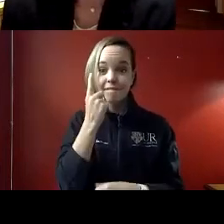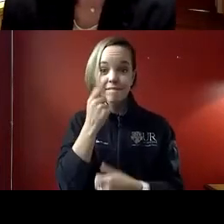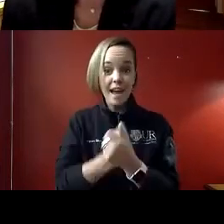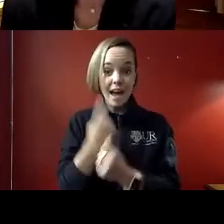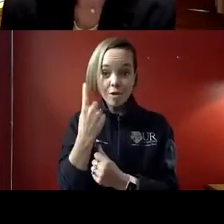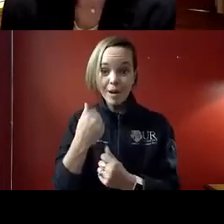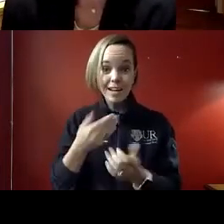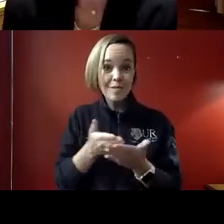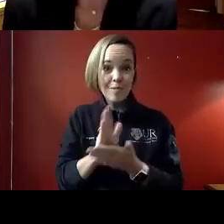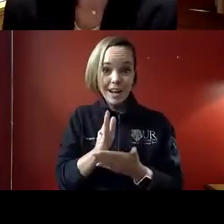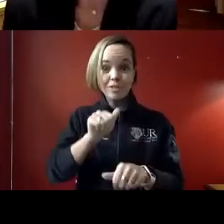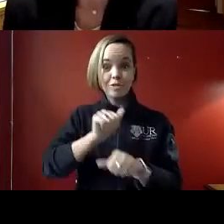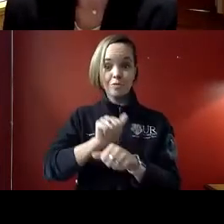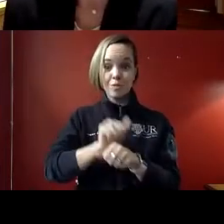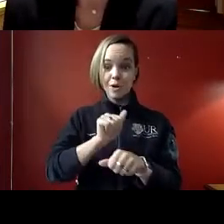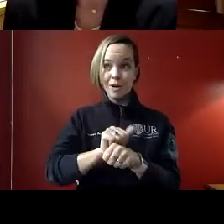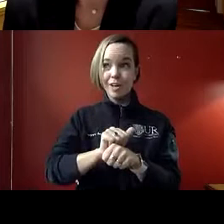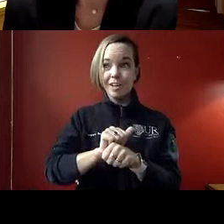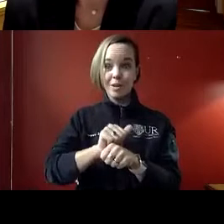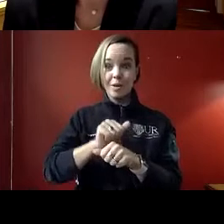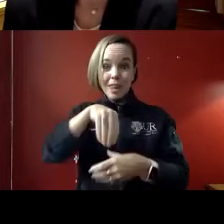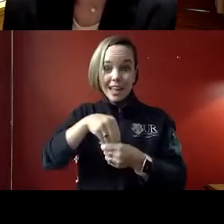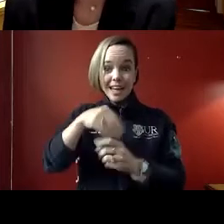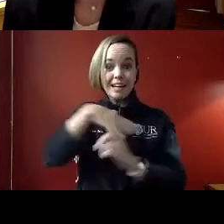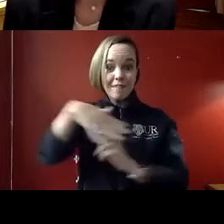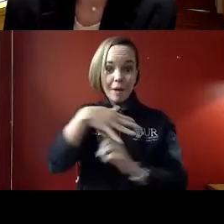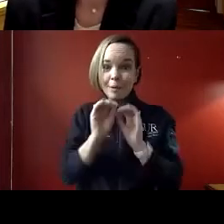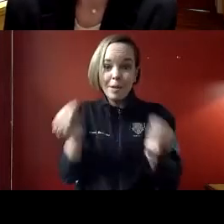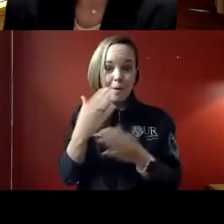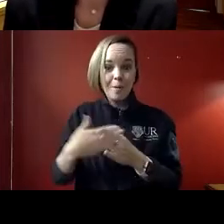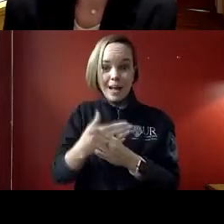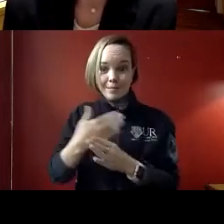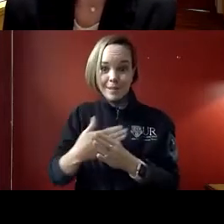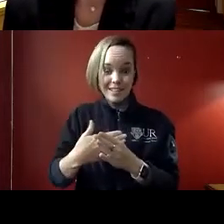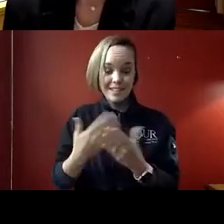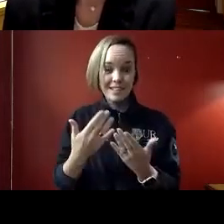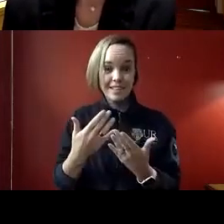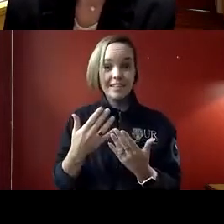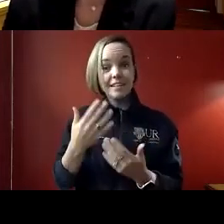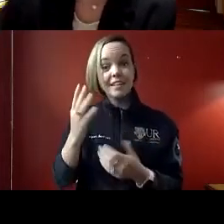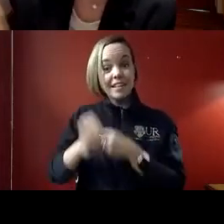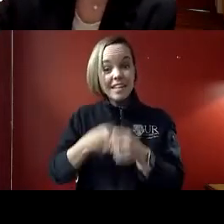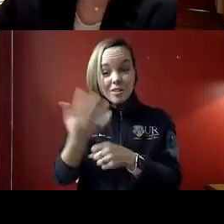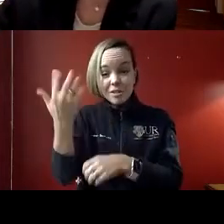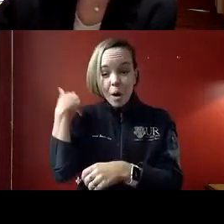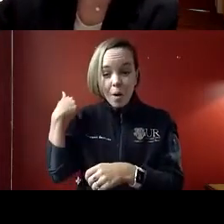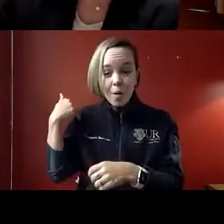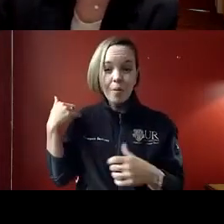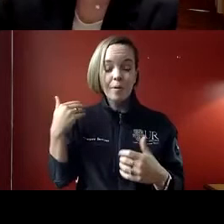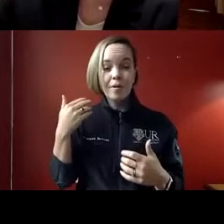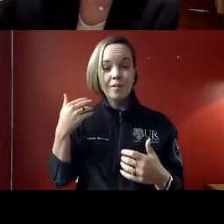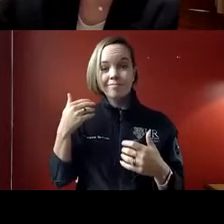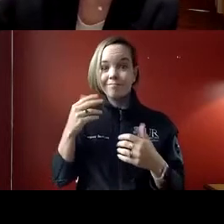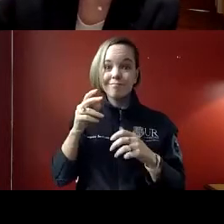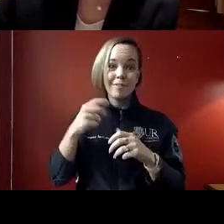to work in a harassment-free environment. So years ago, there would be posters up, there would